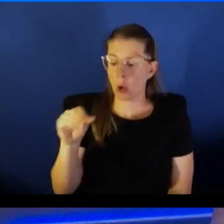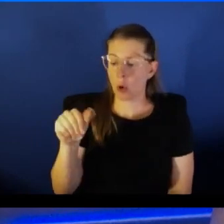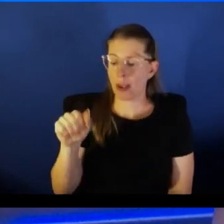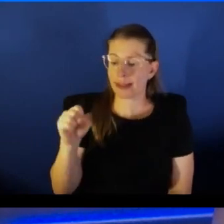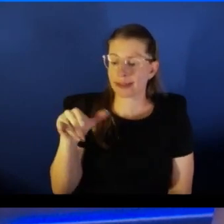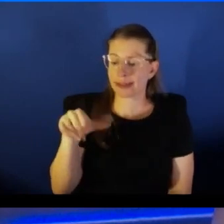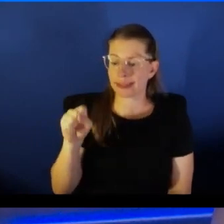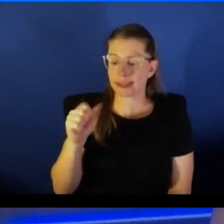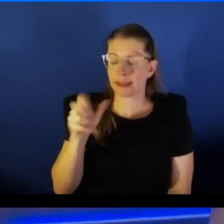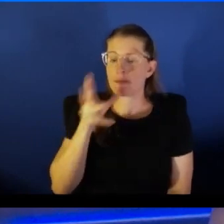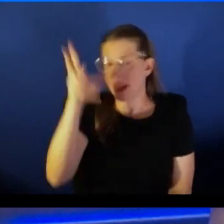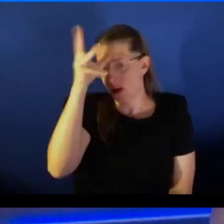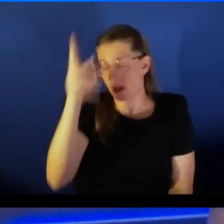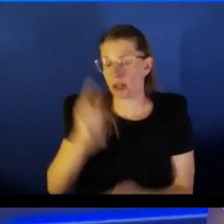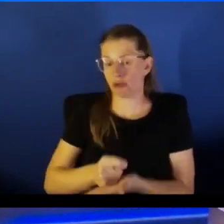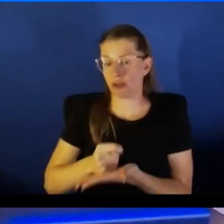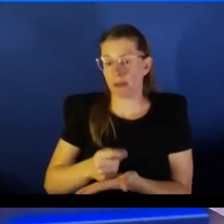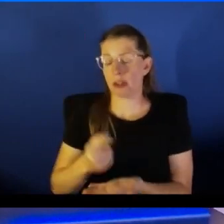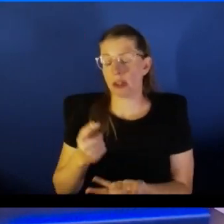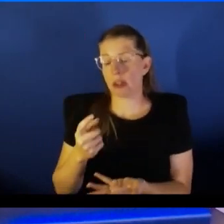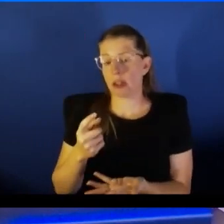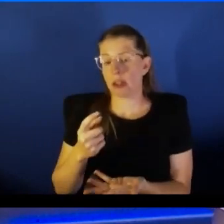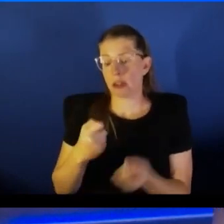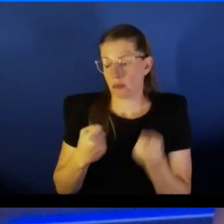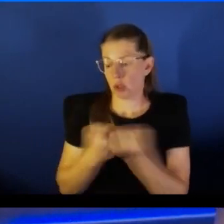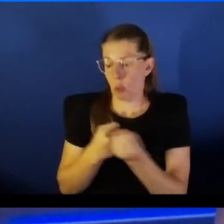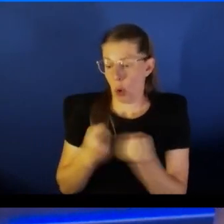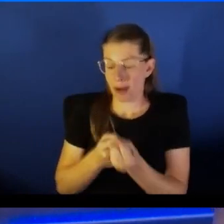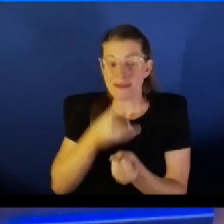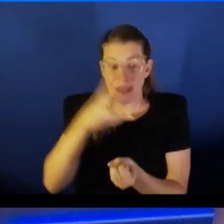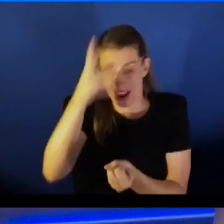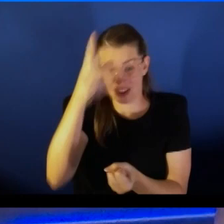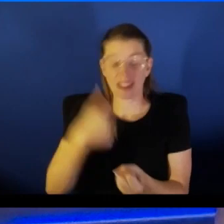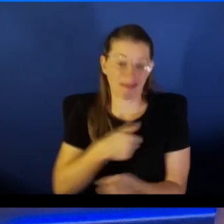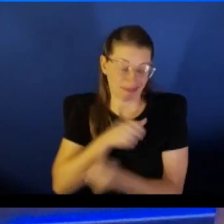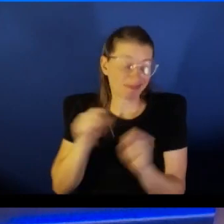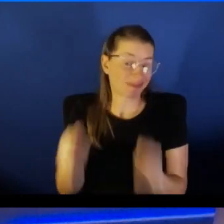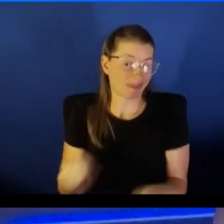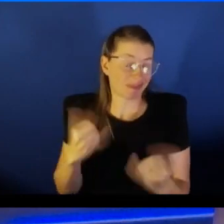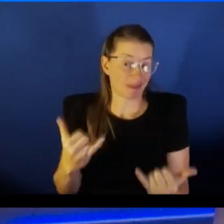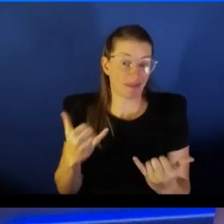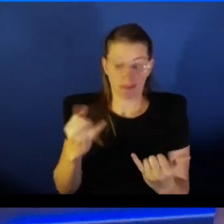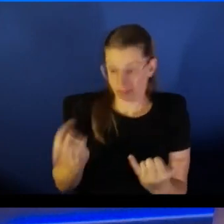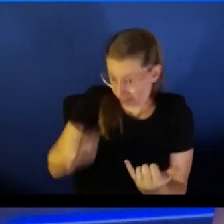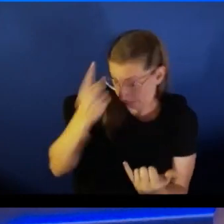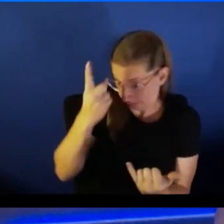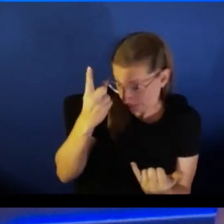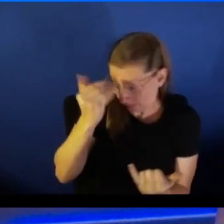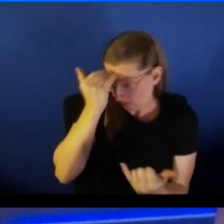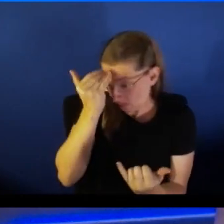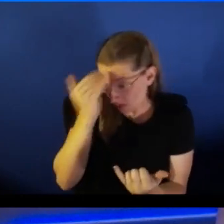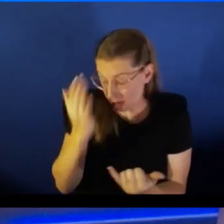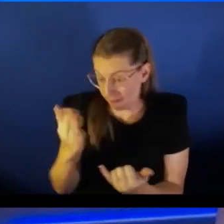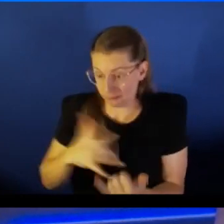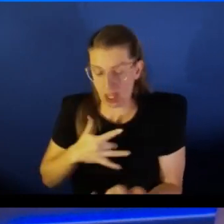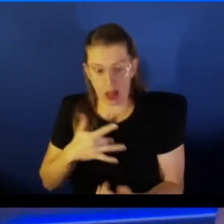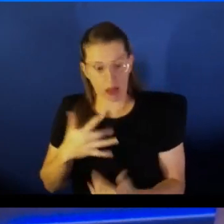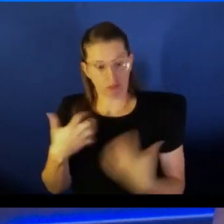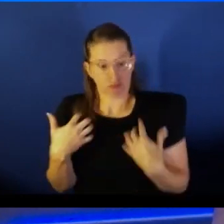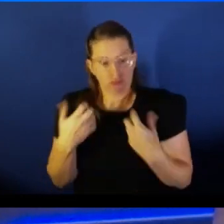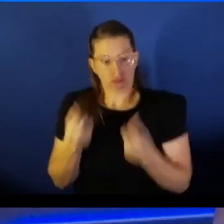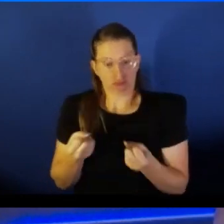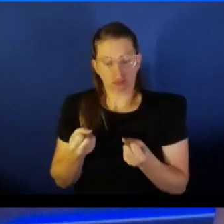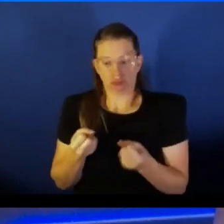to support parents and make sure that they understand the knowledge, and they are also feel confident and